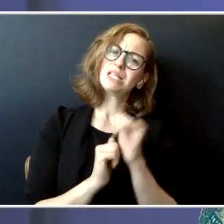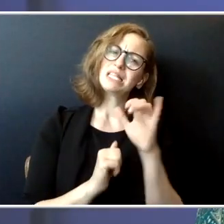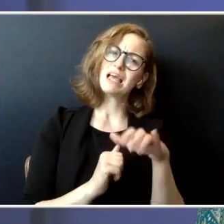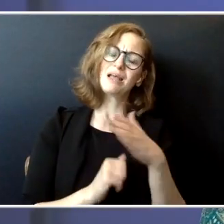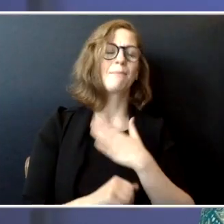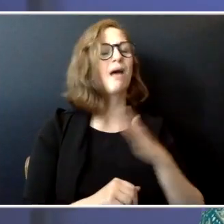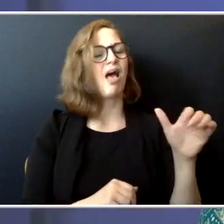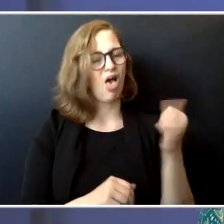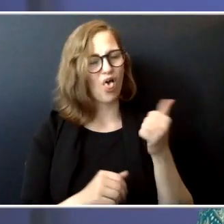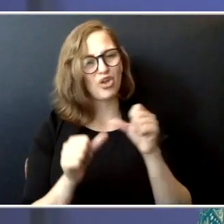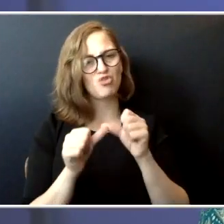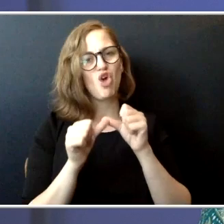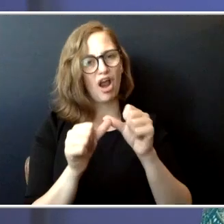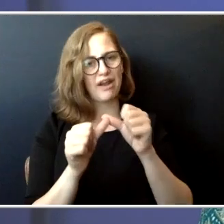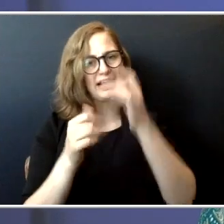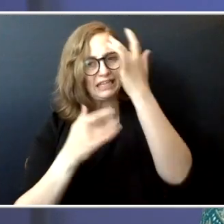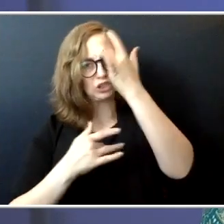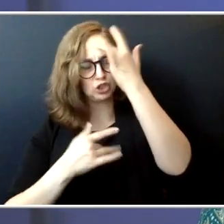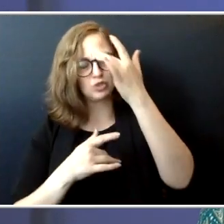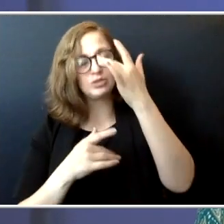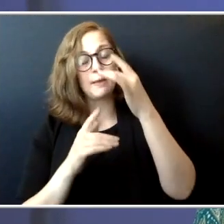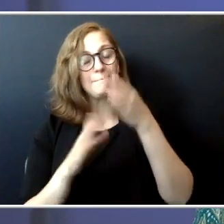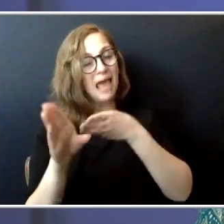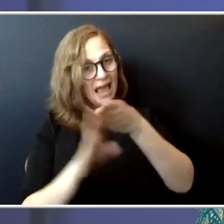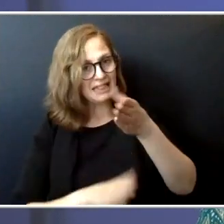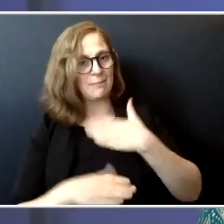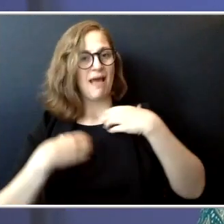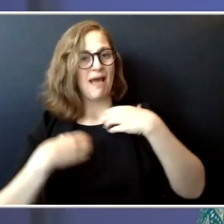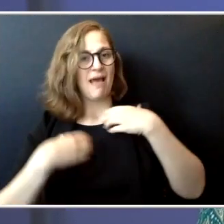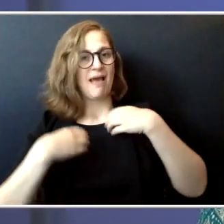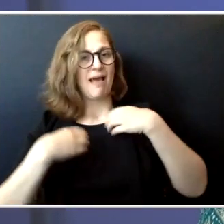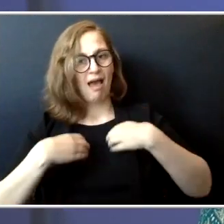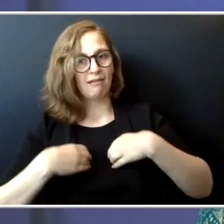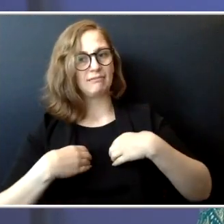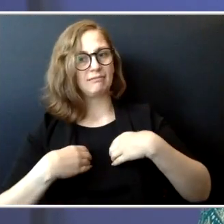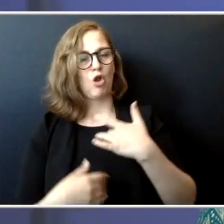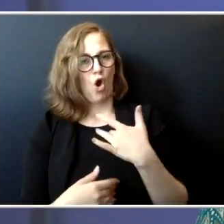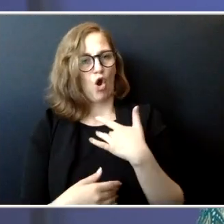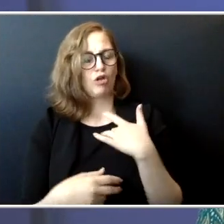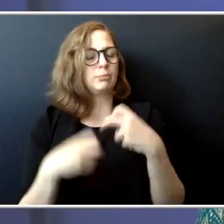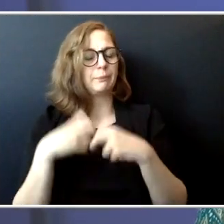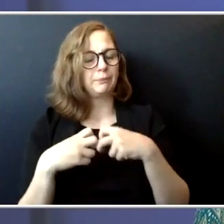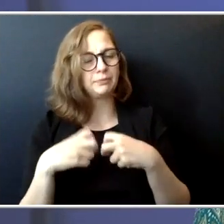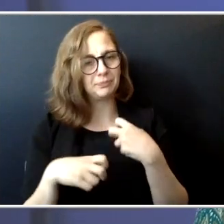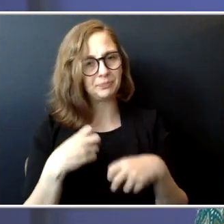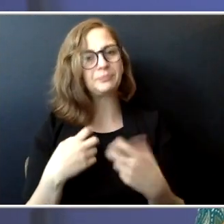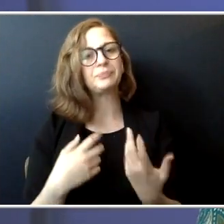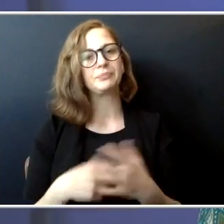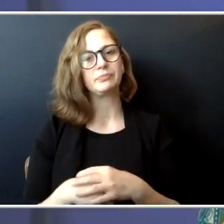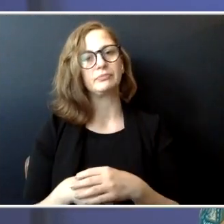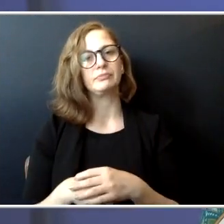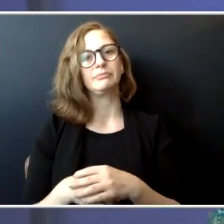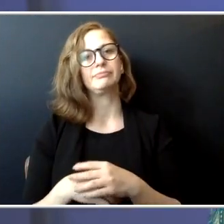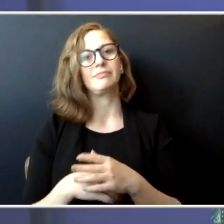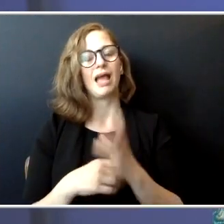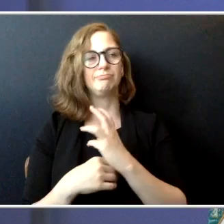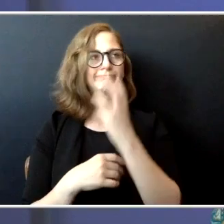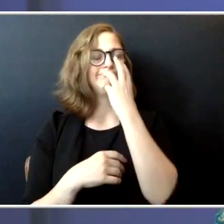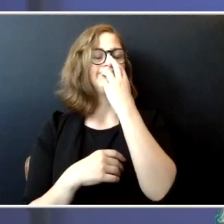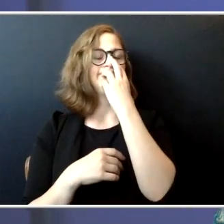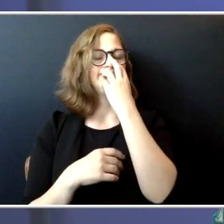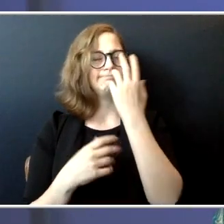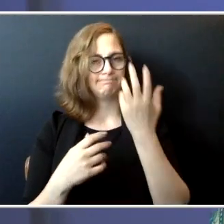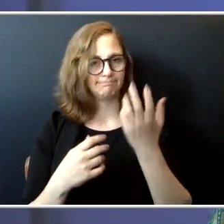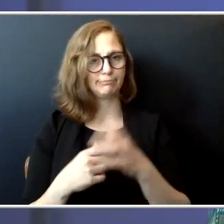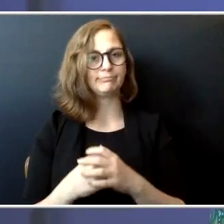right. My lung condition primarily, my lung and heart condition primarily, and going under surgery. So I was